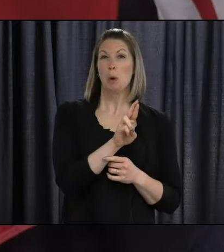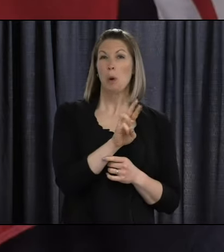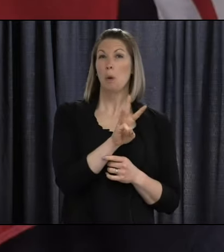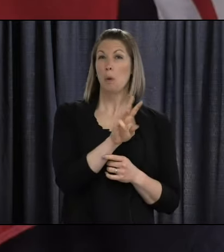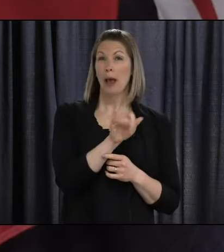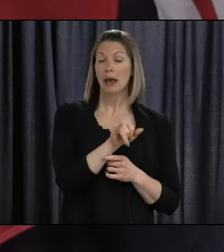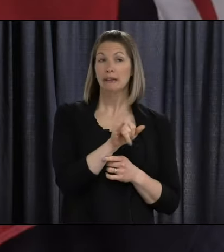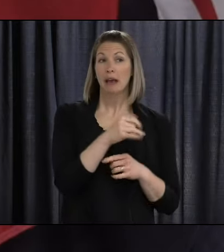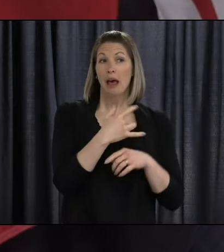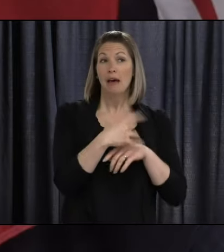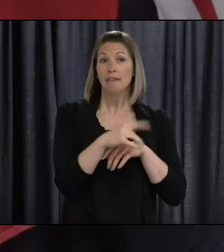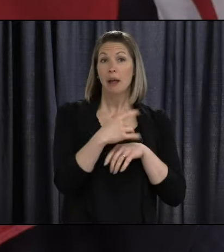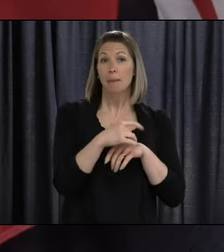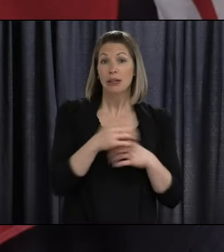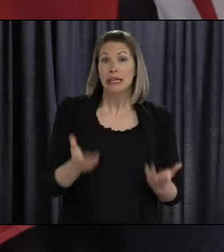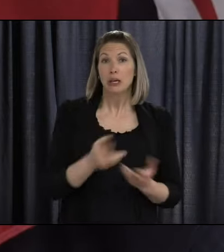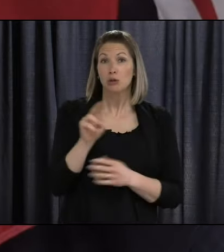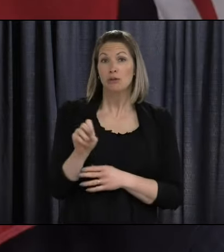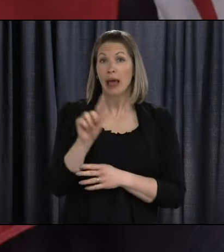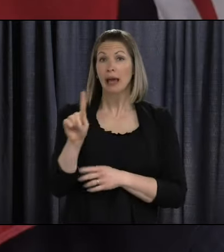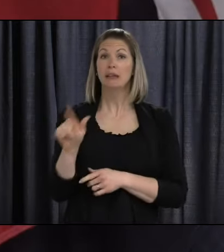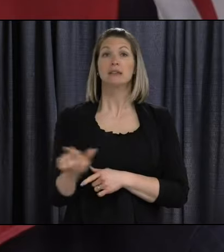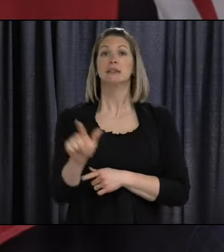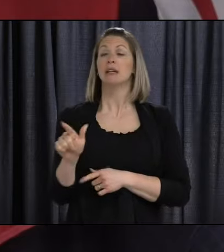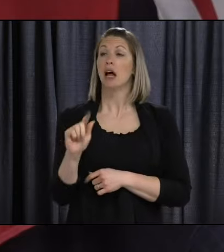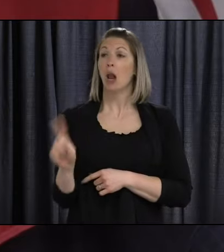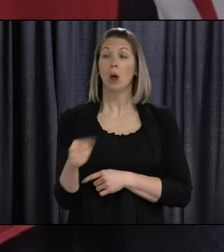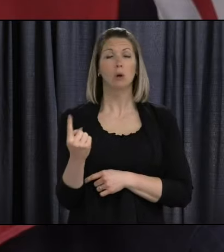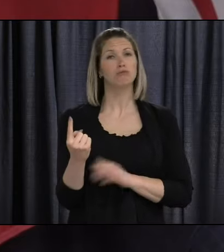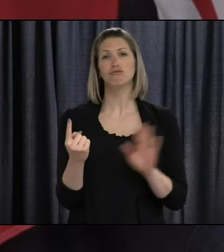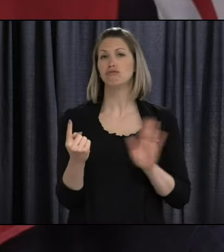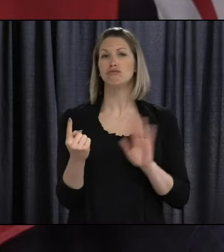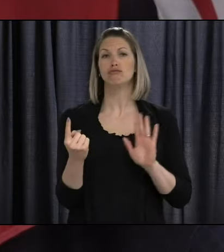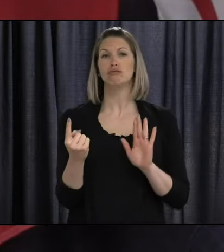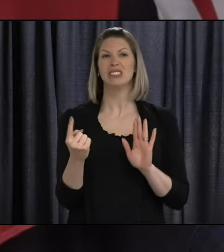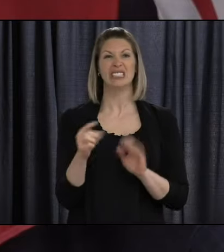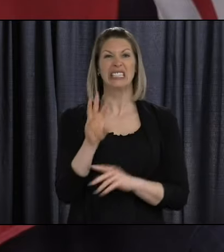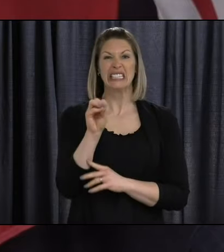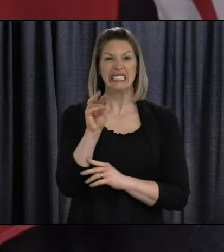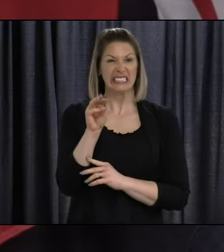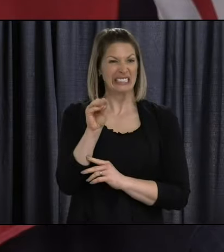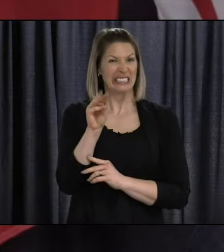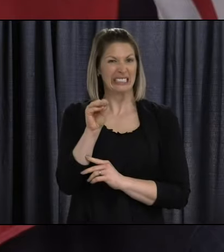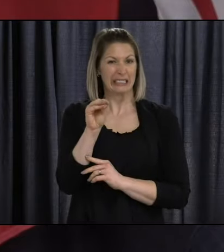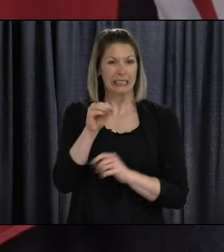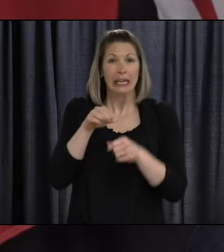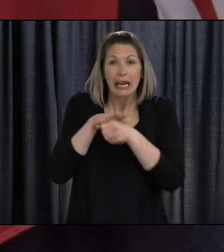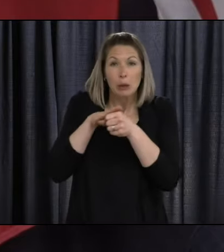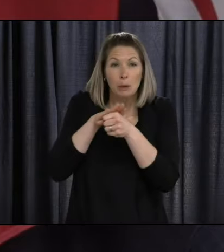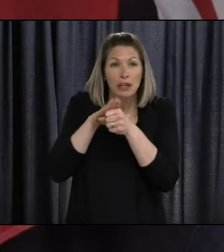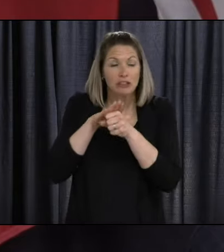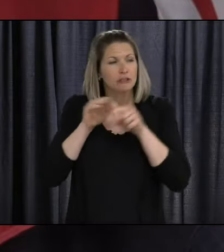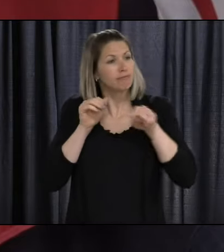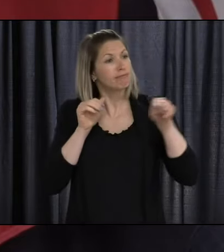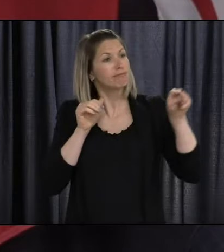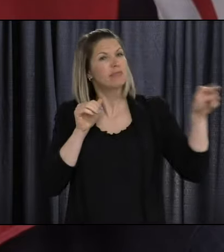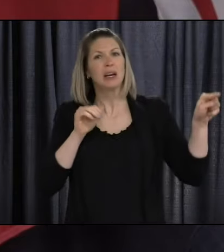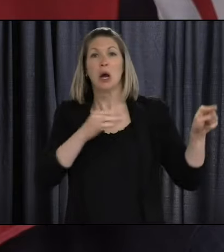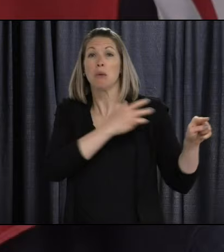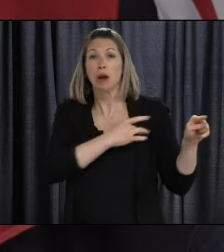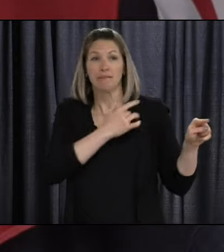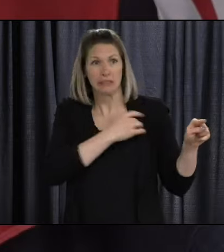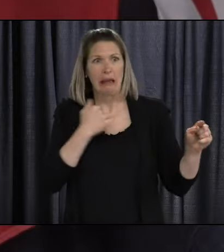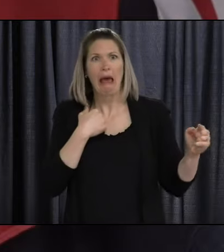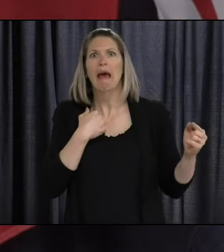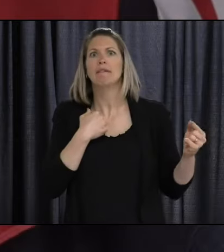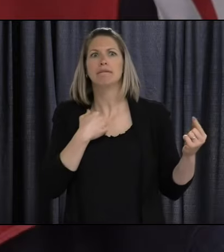can remember speaking and rolling this program, and it's been quite effective in getting people to the counseling that